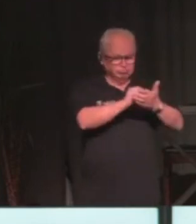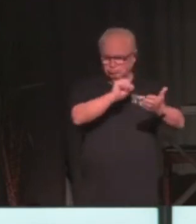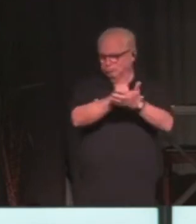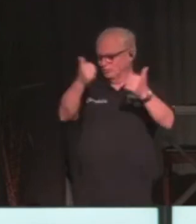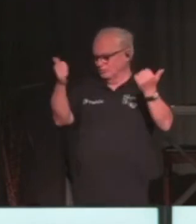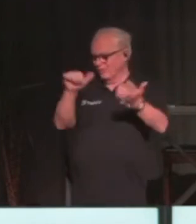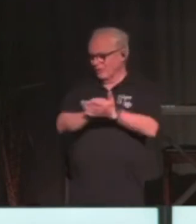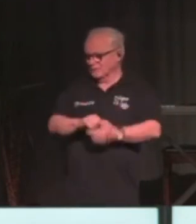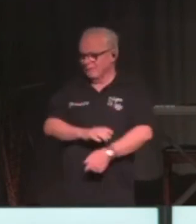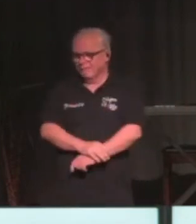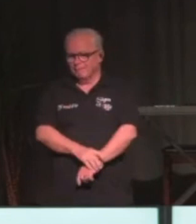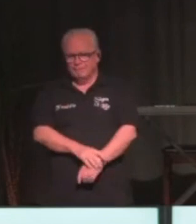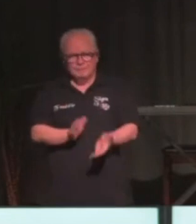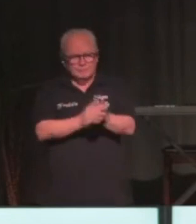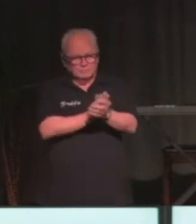that?